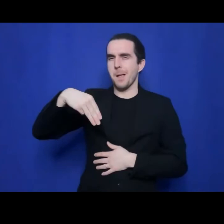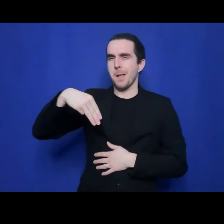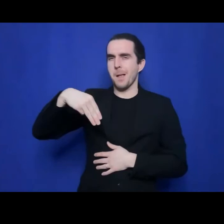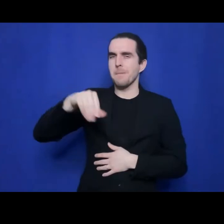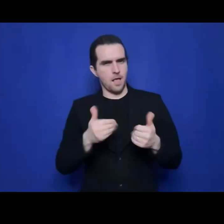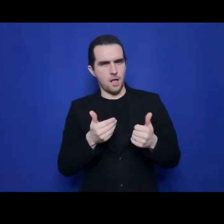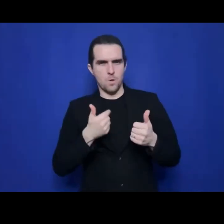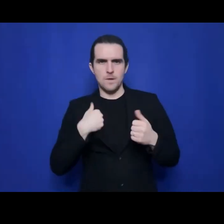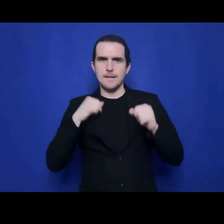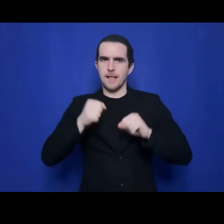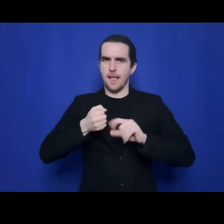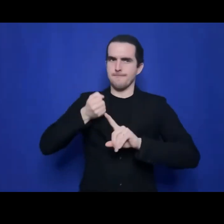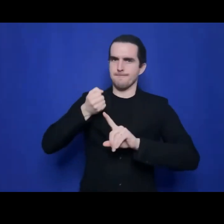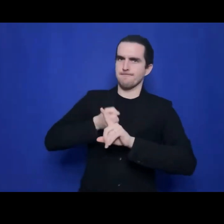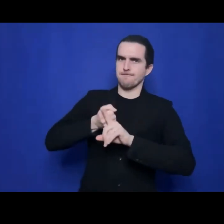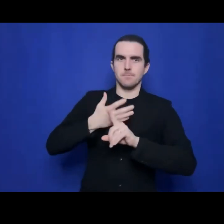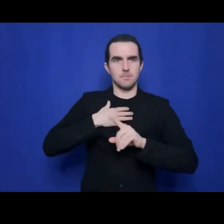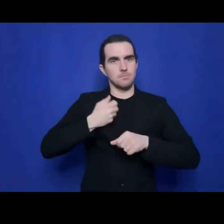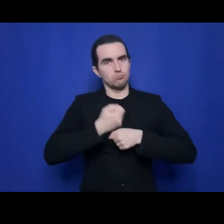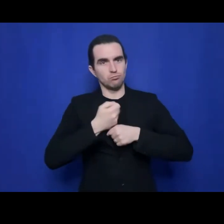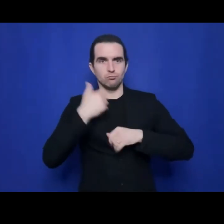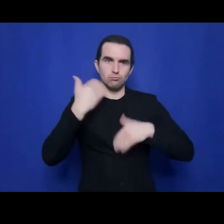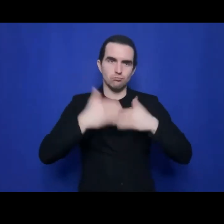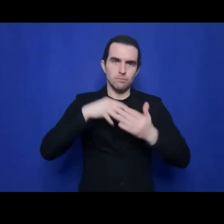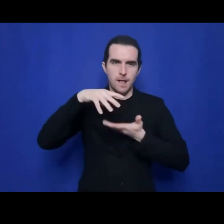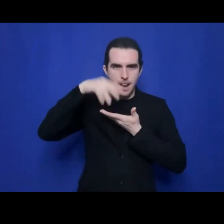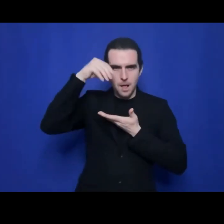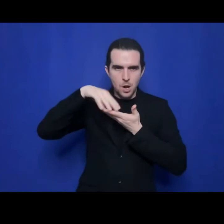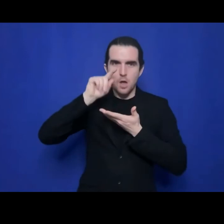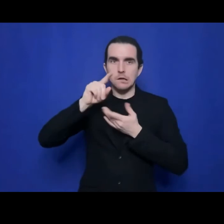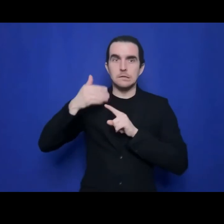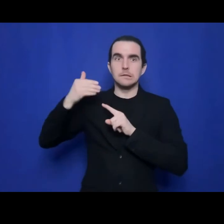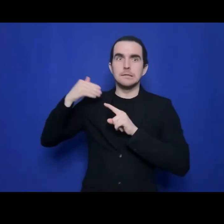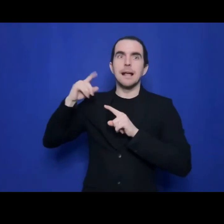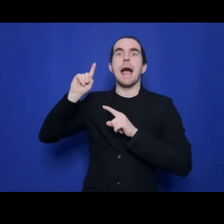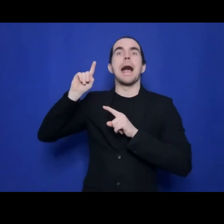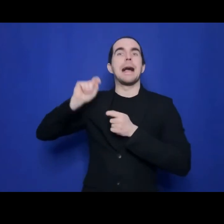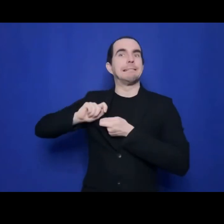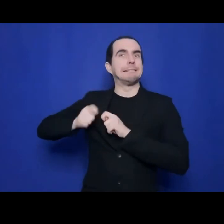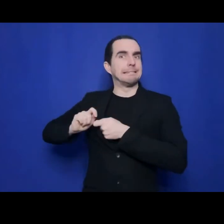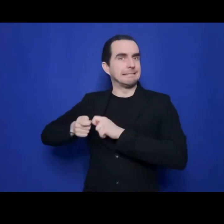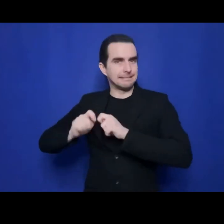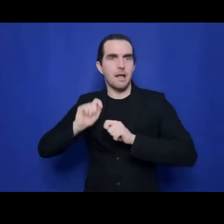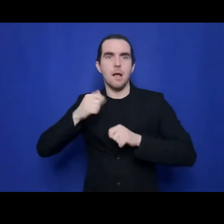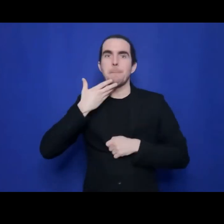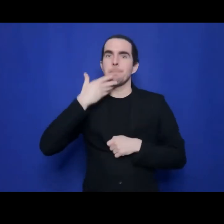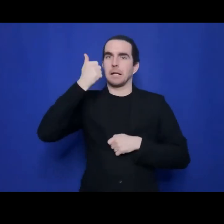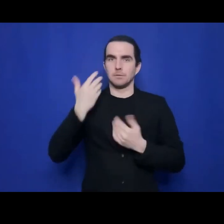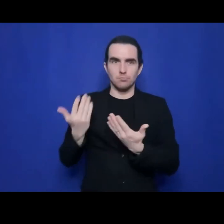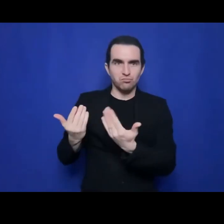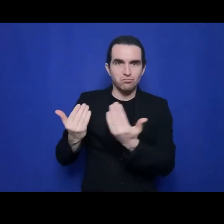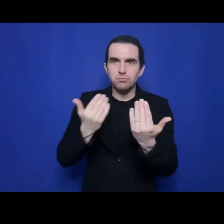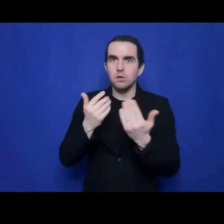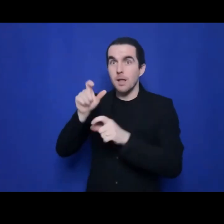indigenous populations and non-binary and etc. So thank you for bringing that up. I think it needs to be more a part of the conversation.